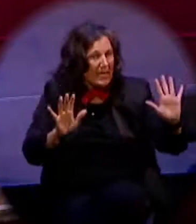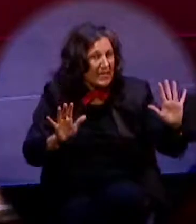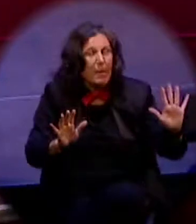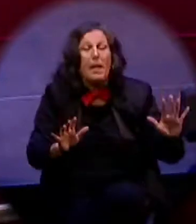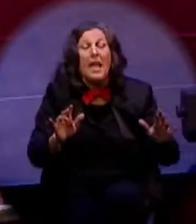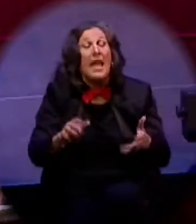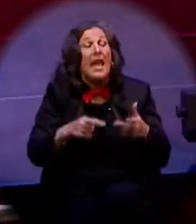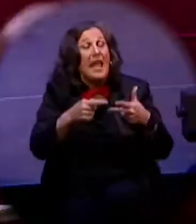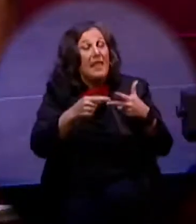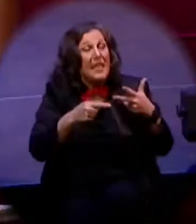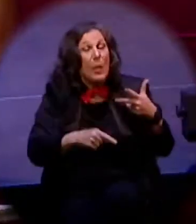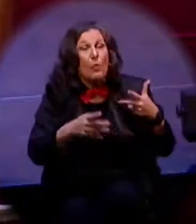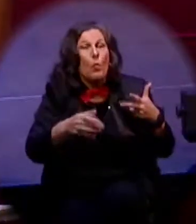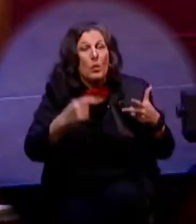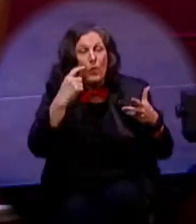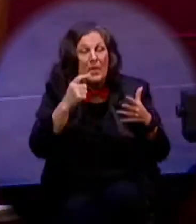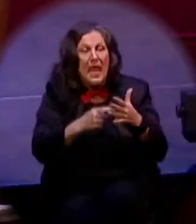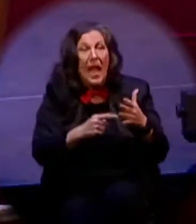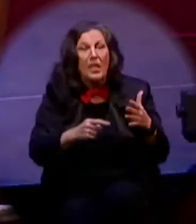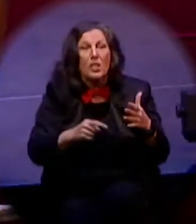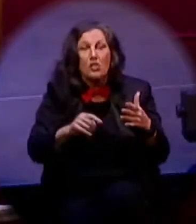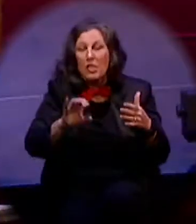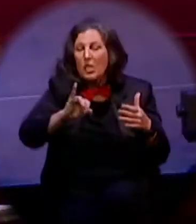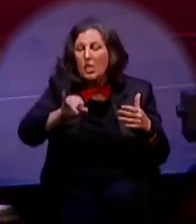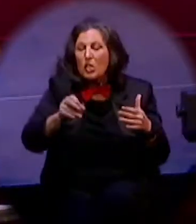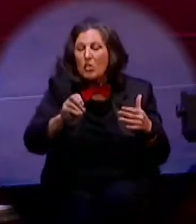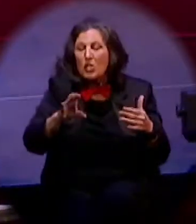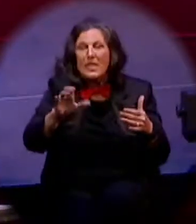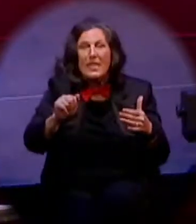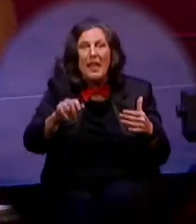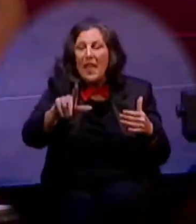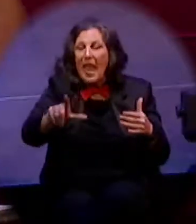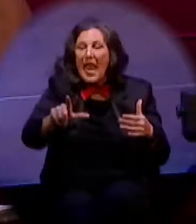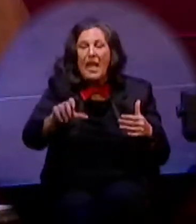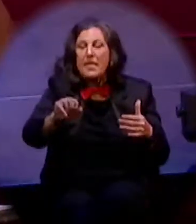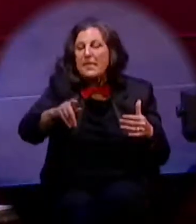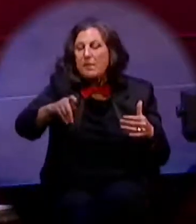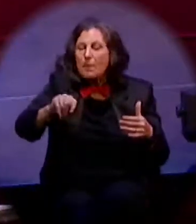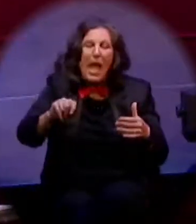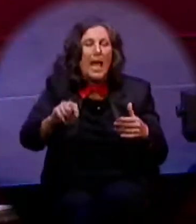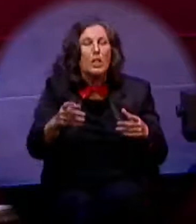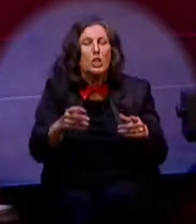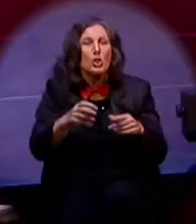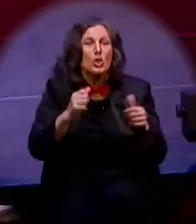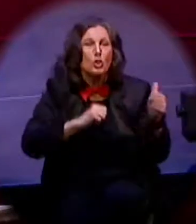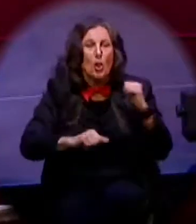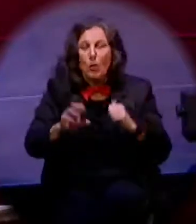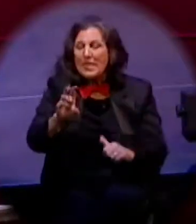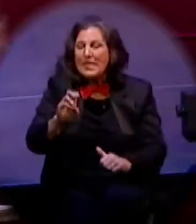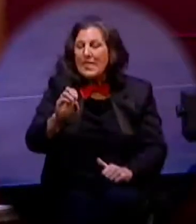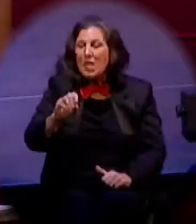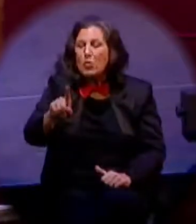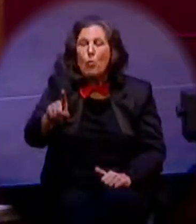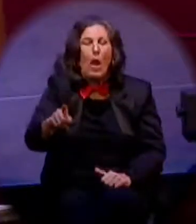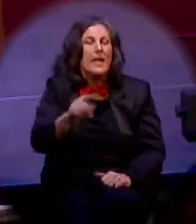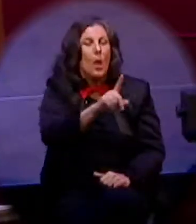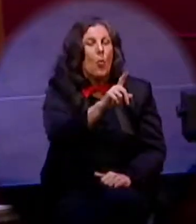The next one we want to acknowledge is Jessica Chalmers of the L Spot Show, which is a great show. 601 views